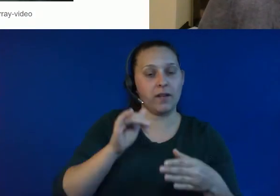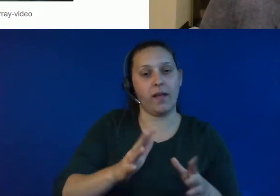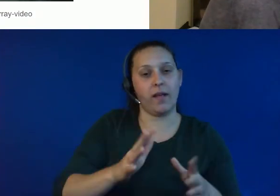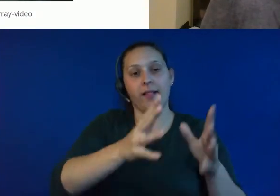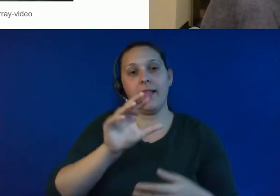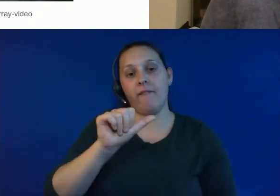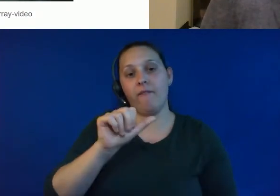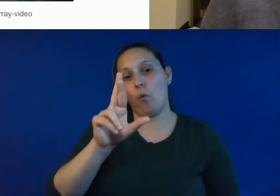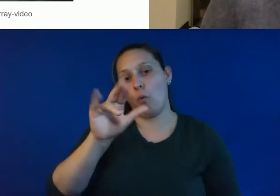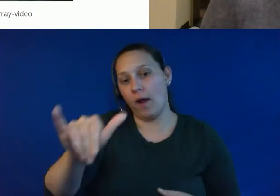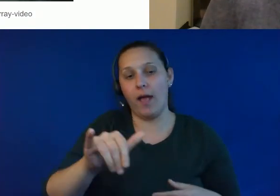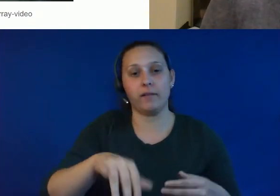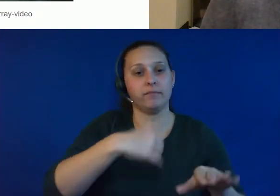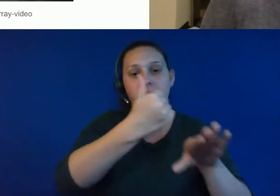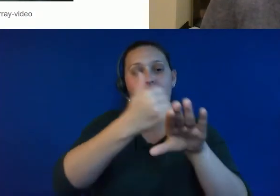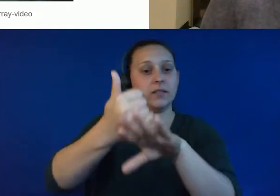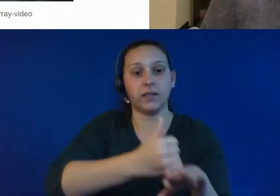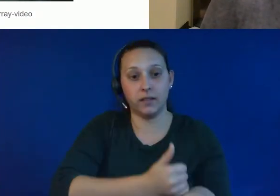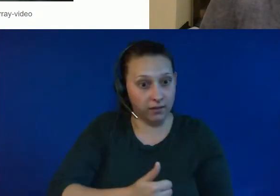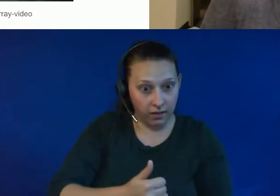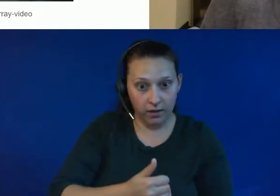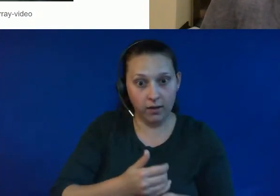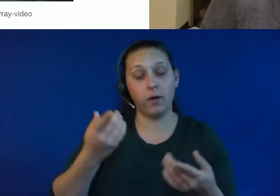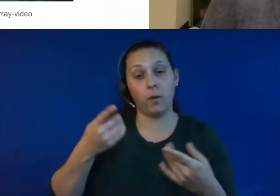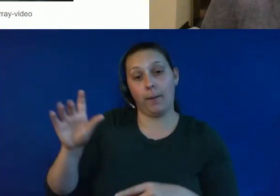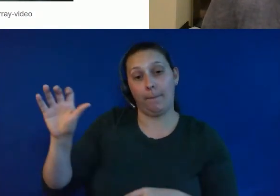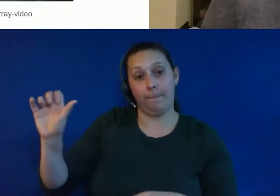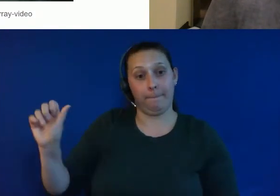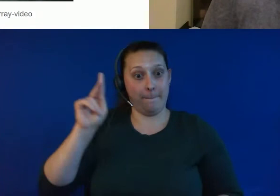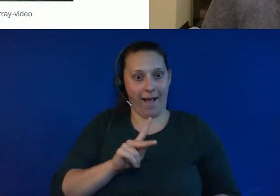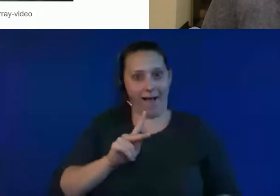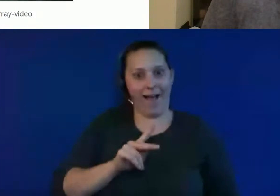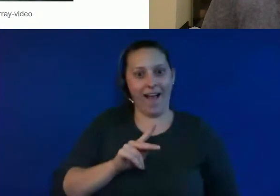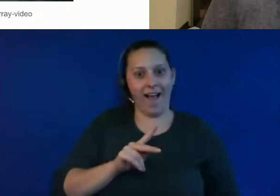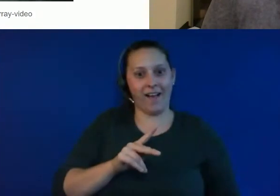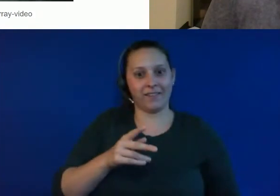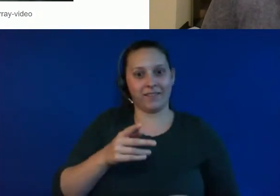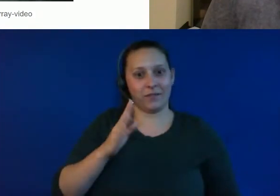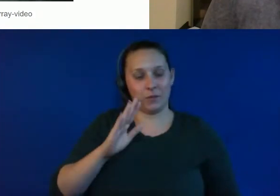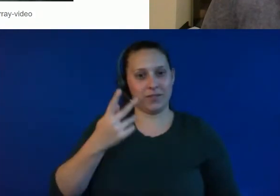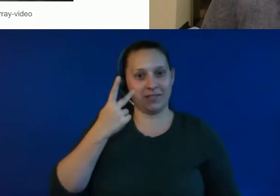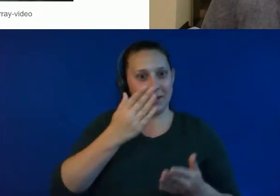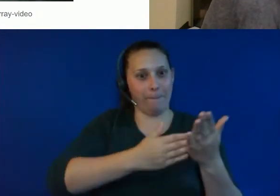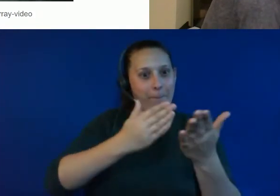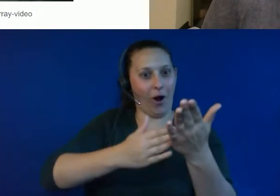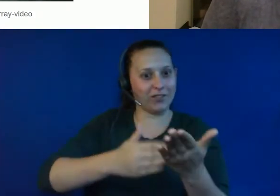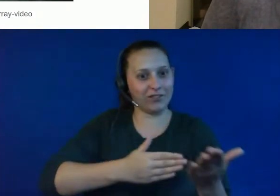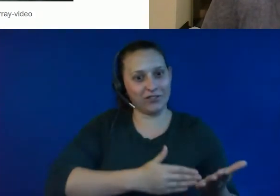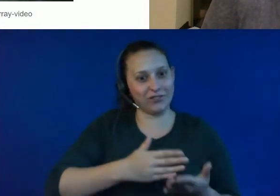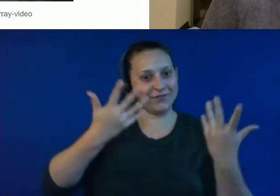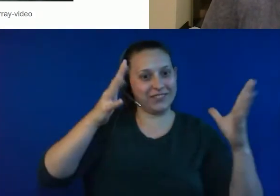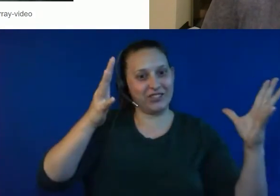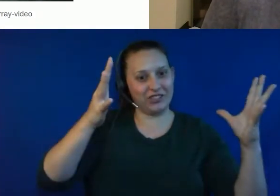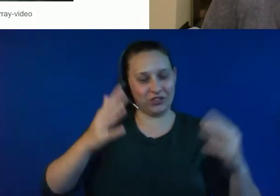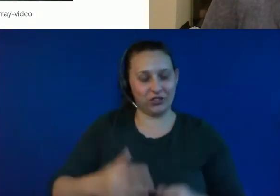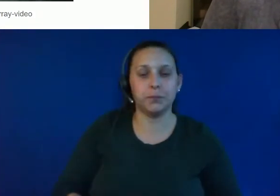which prints you want to do, and then back on the weekend, or once you return from the weekend, you'll have a storage cart basically full of parts that you've wanted to print. So you can